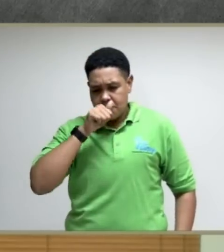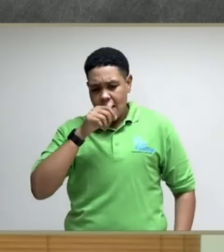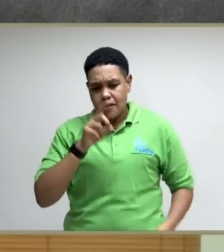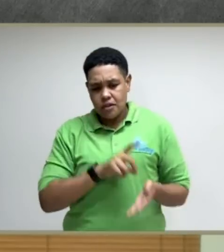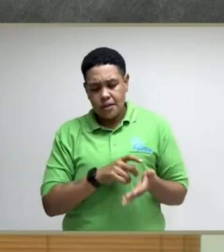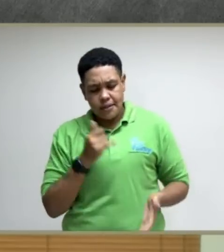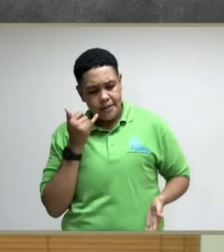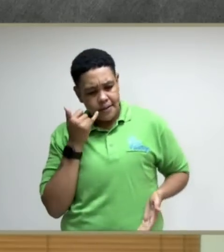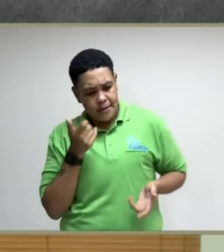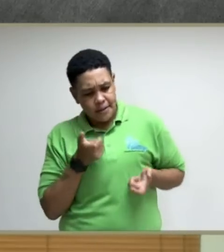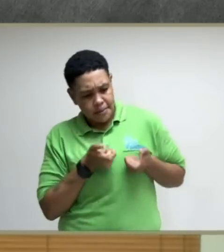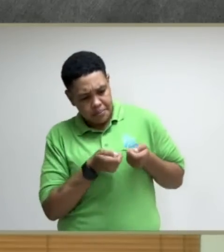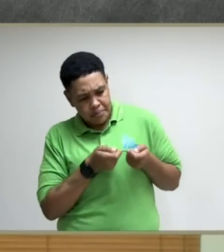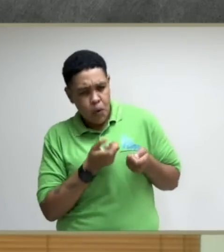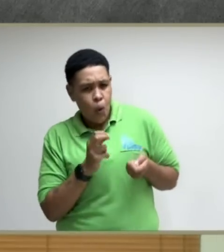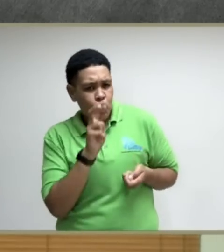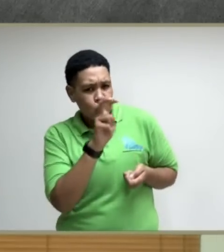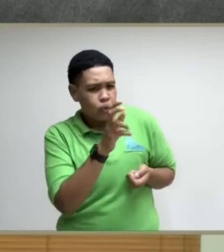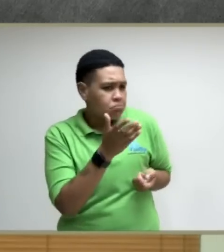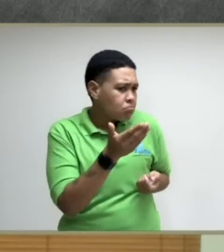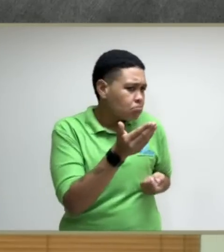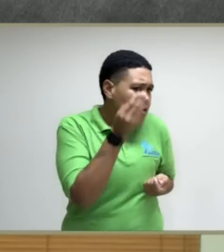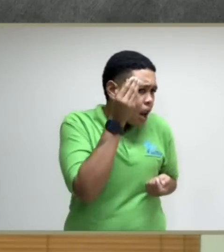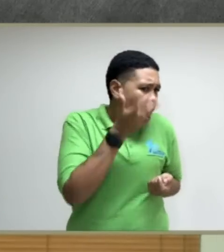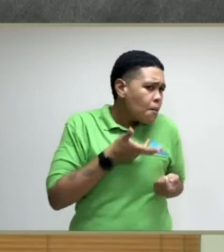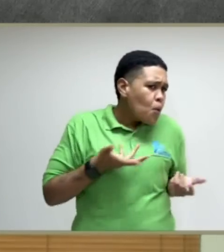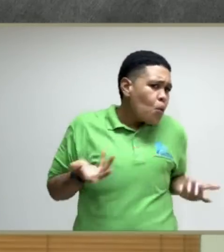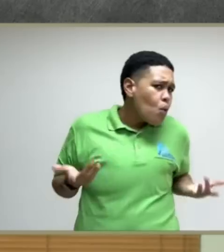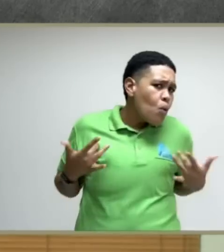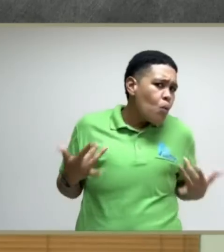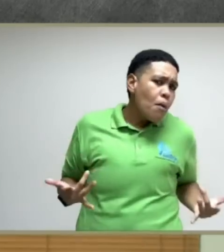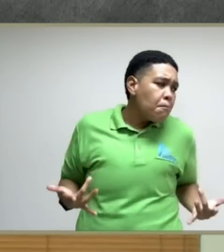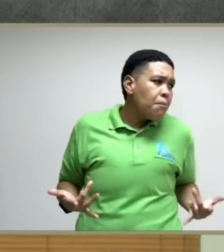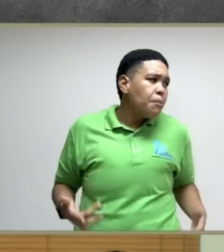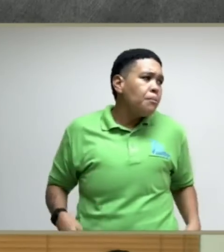practitioner and get some advice where this is concerned.